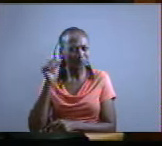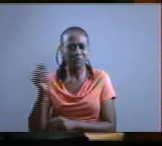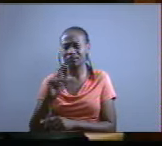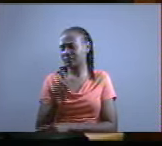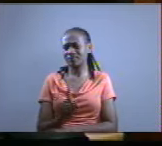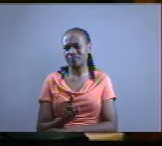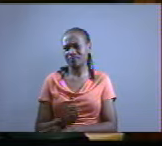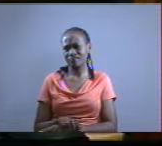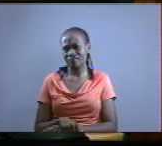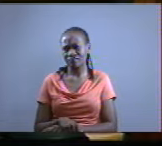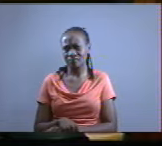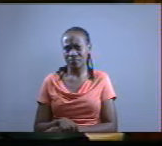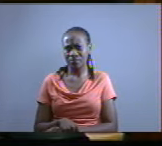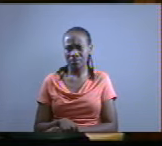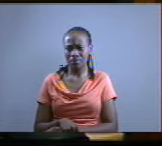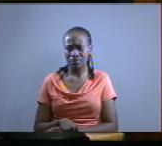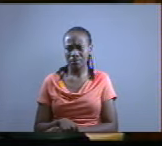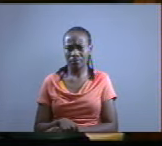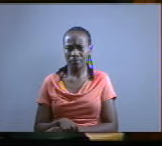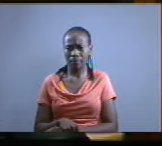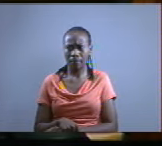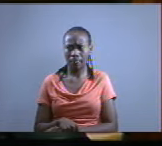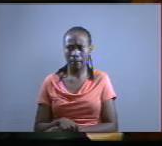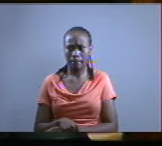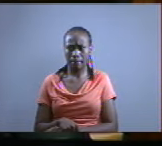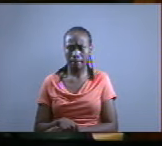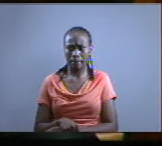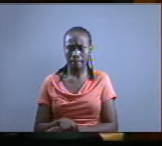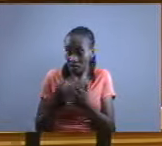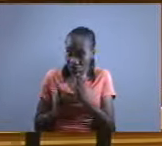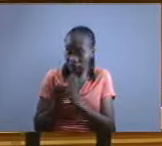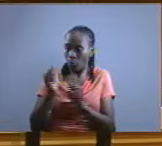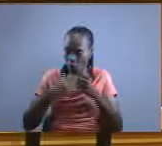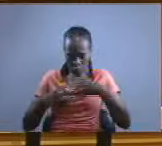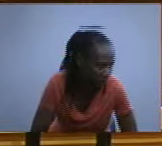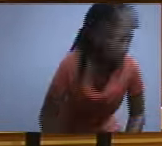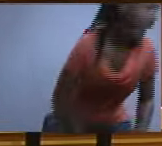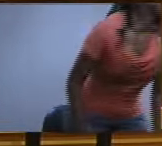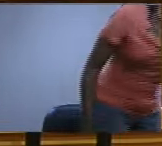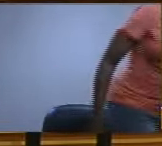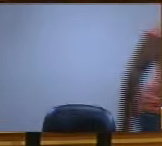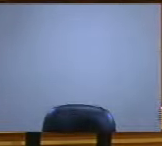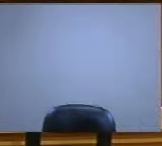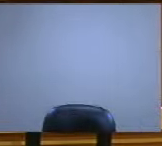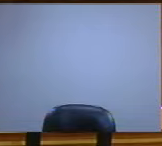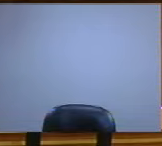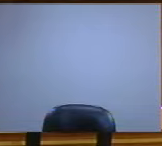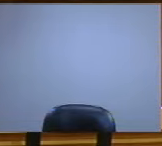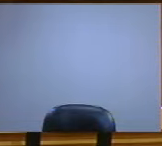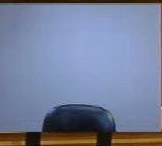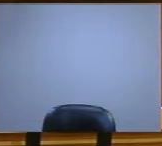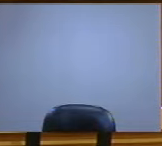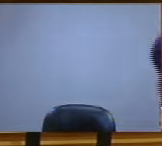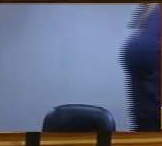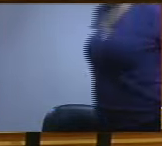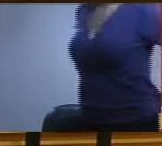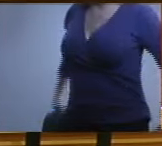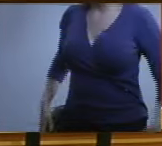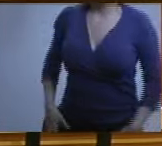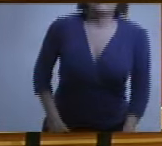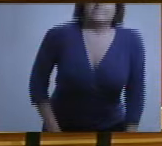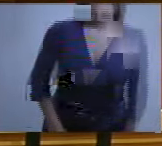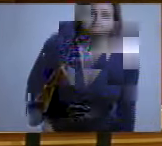It's bad. Continue, Honorable Member. Speaker, the ANC, some people, especially the first people, the Khoi and